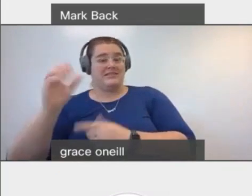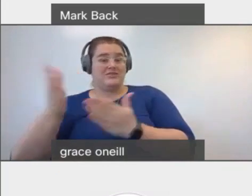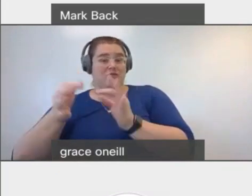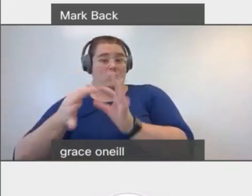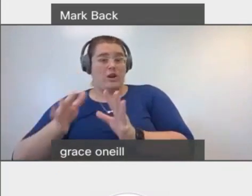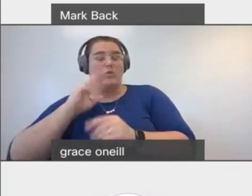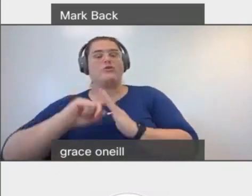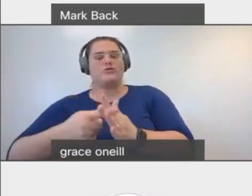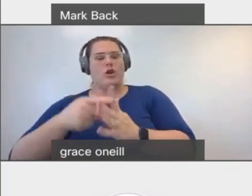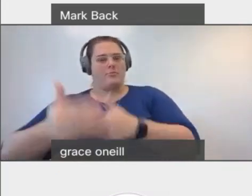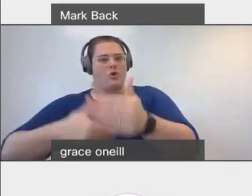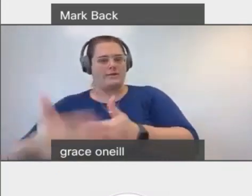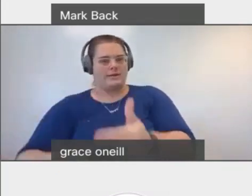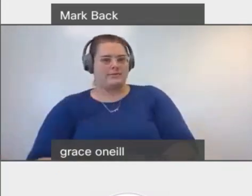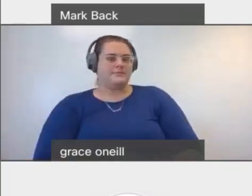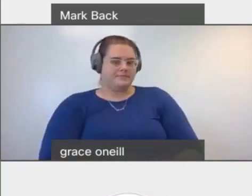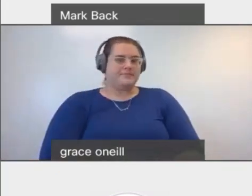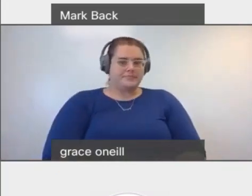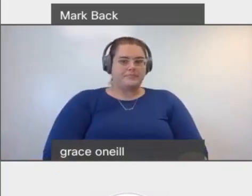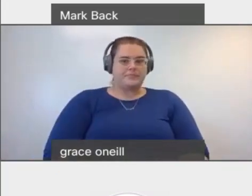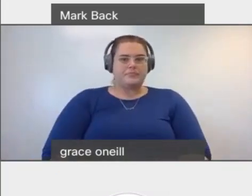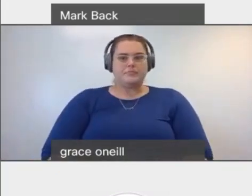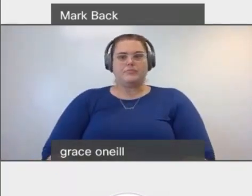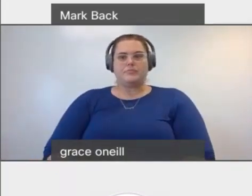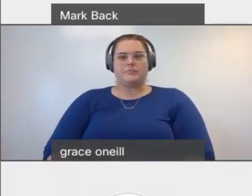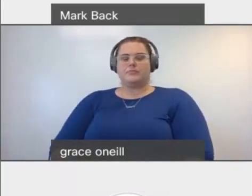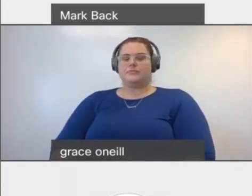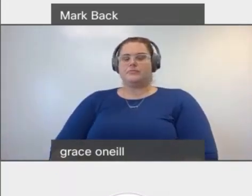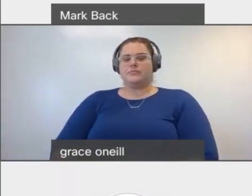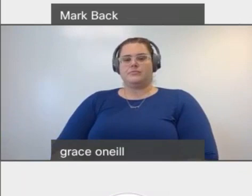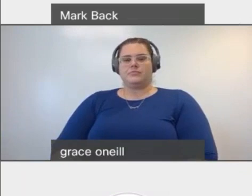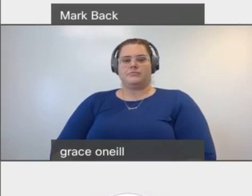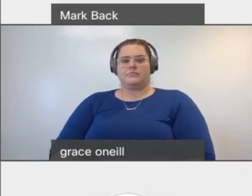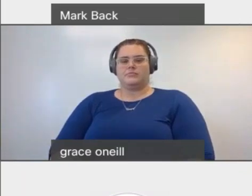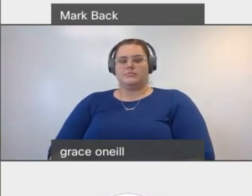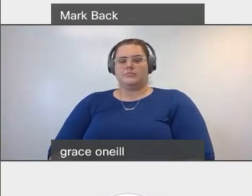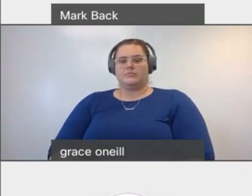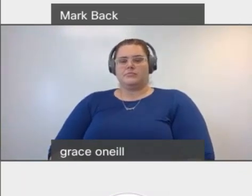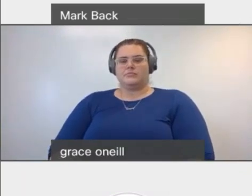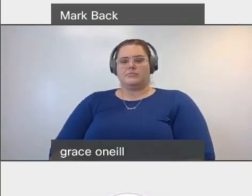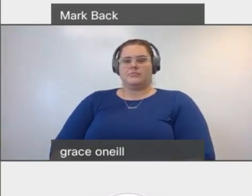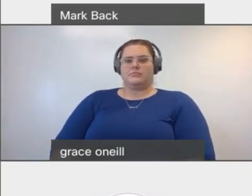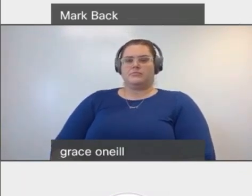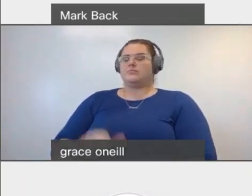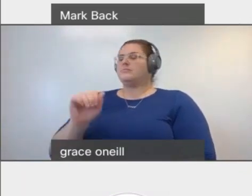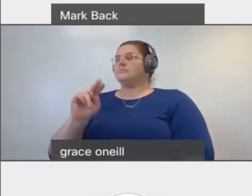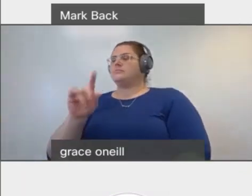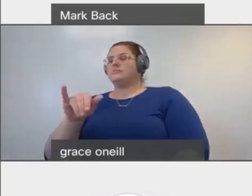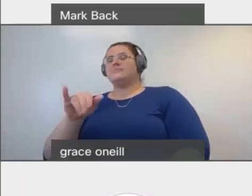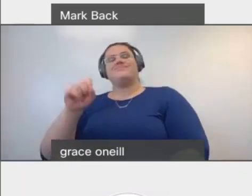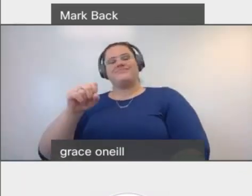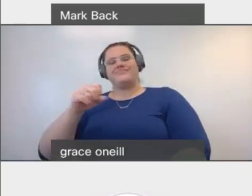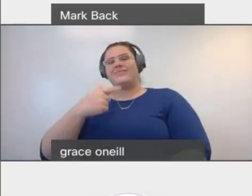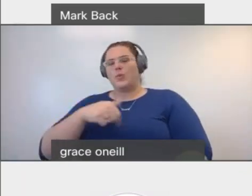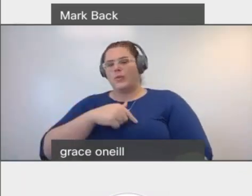And we had received a suggestion that we could assign a couple of people to sort of manage that process for